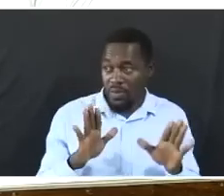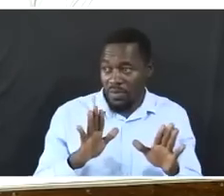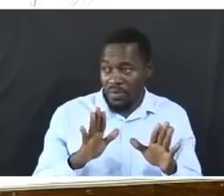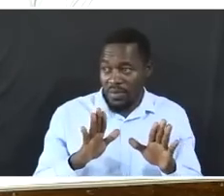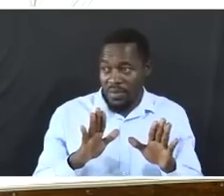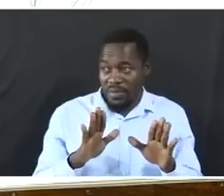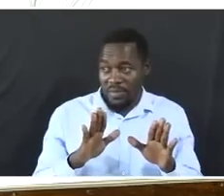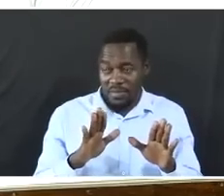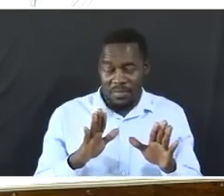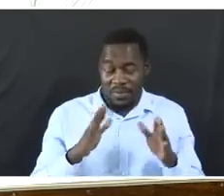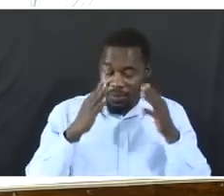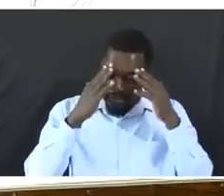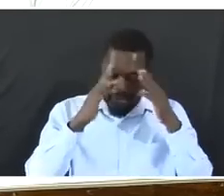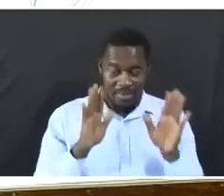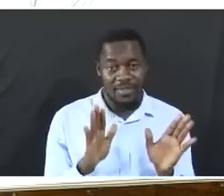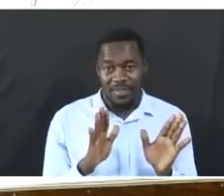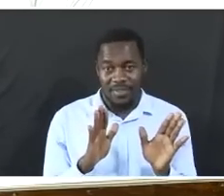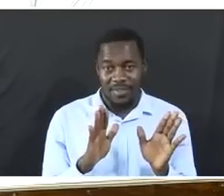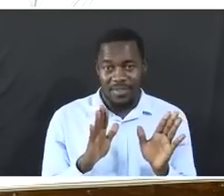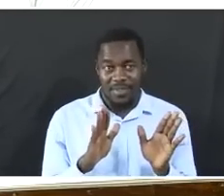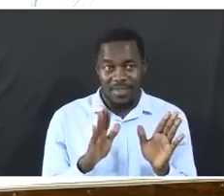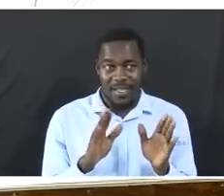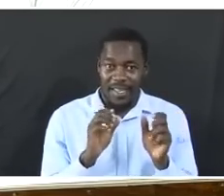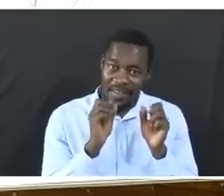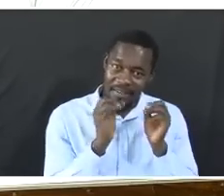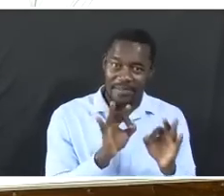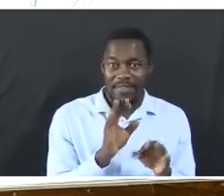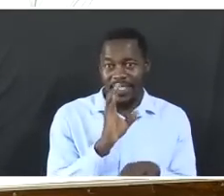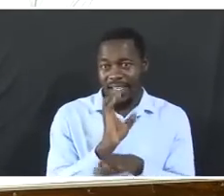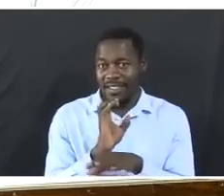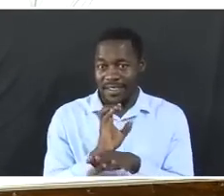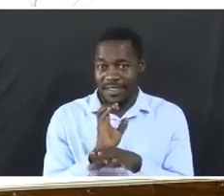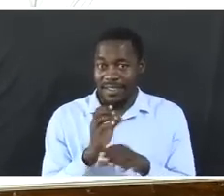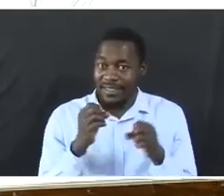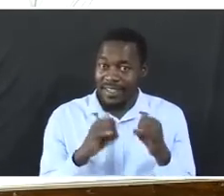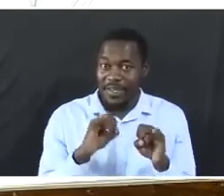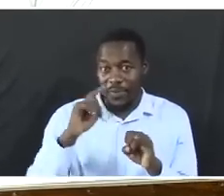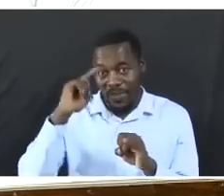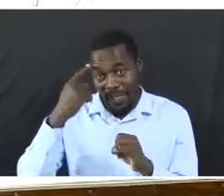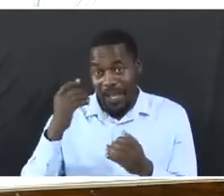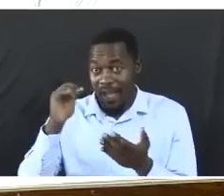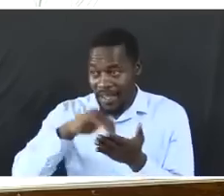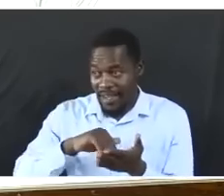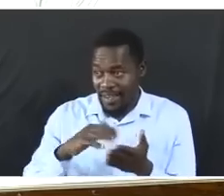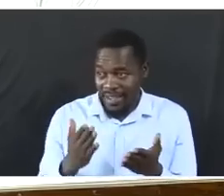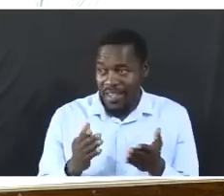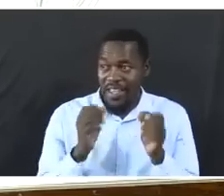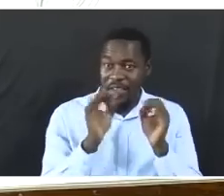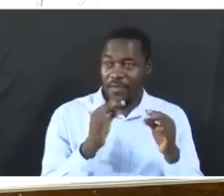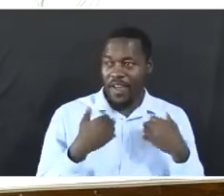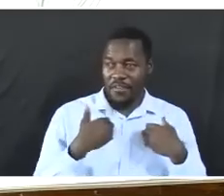do. I guess the church looks at it like, if we began